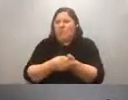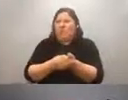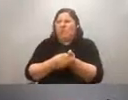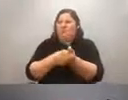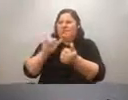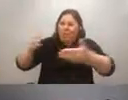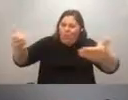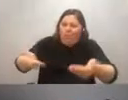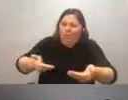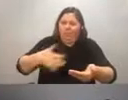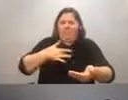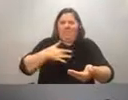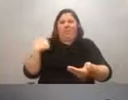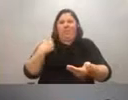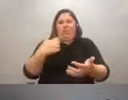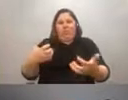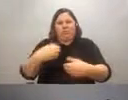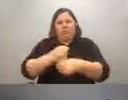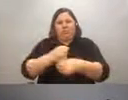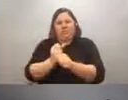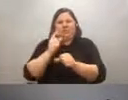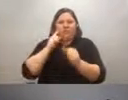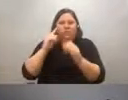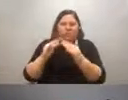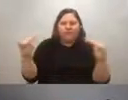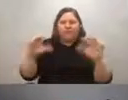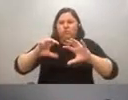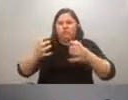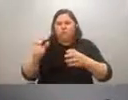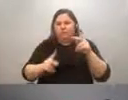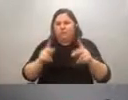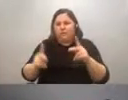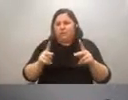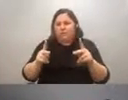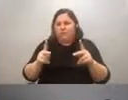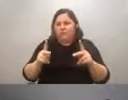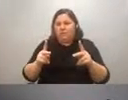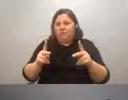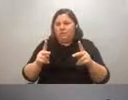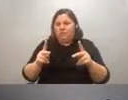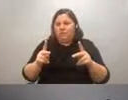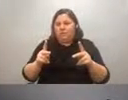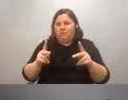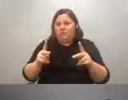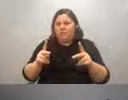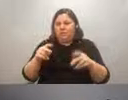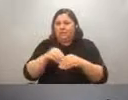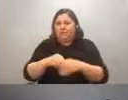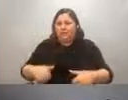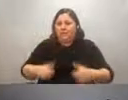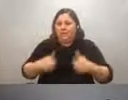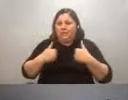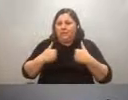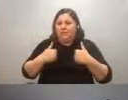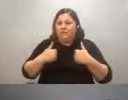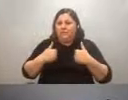that we want to create for a diverse group of people who have experienced a lot of trauma in their lives and and need a